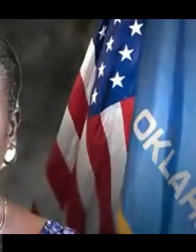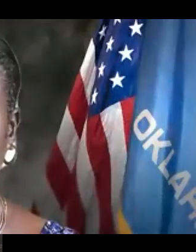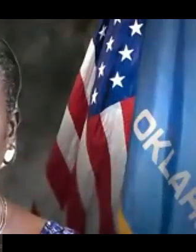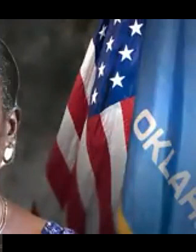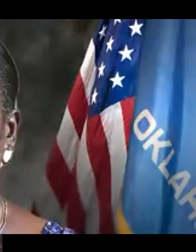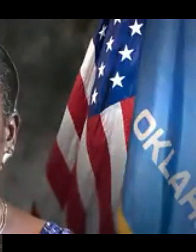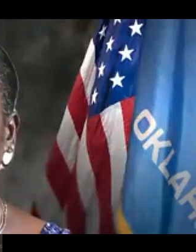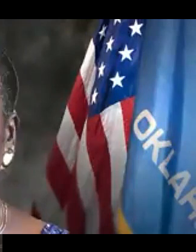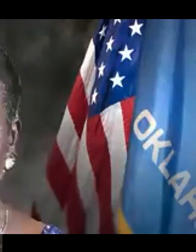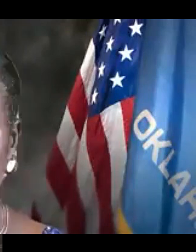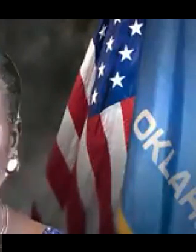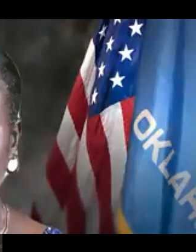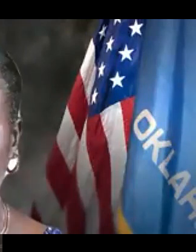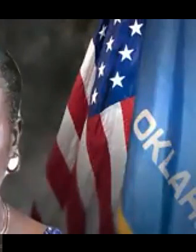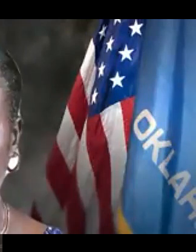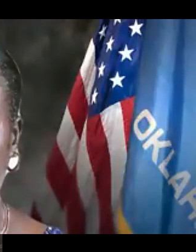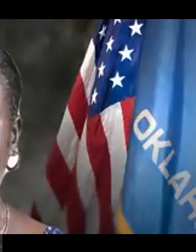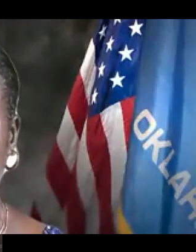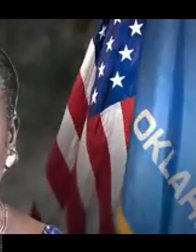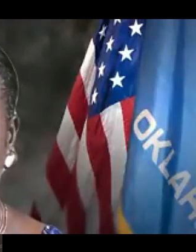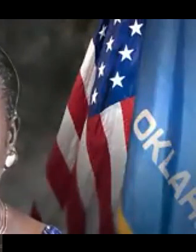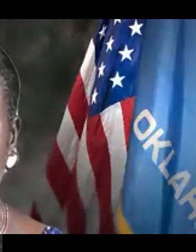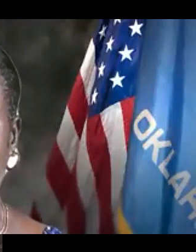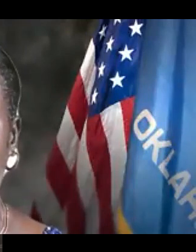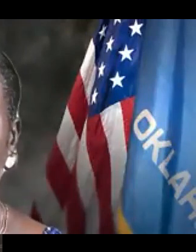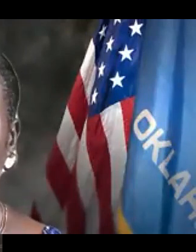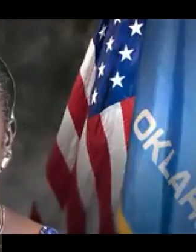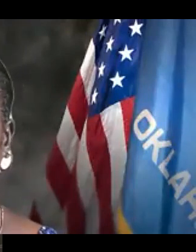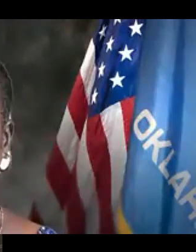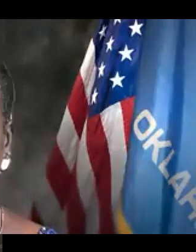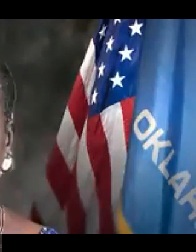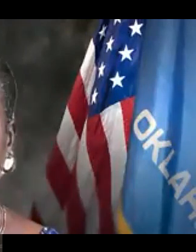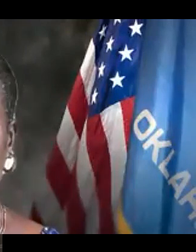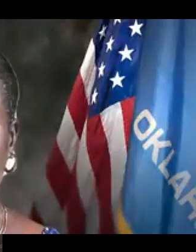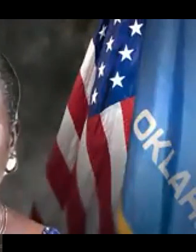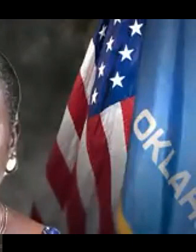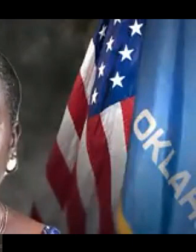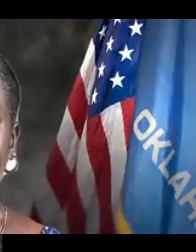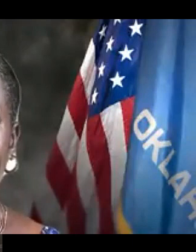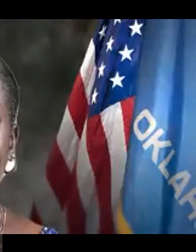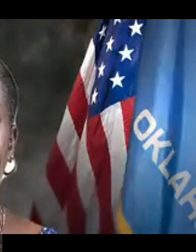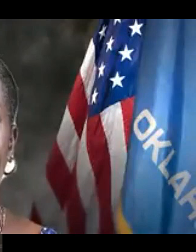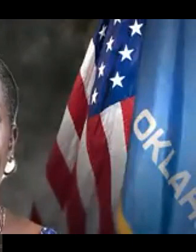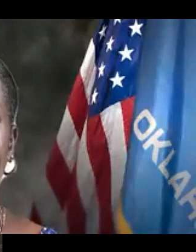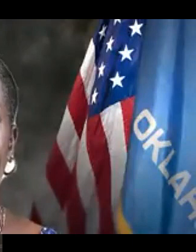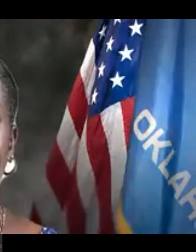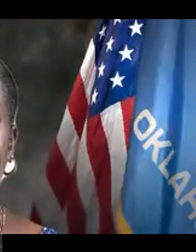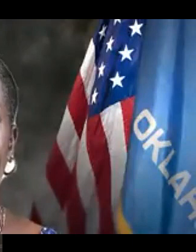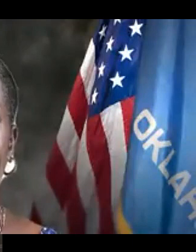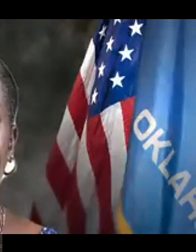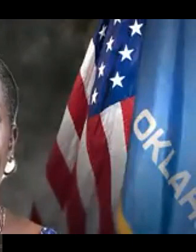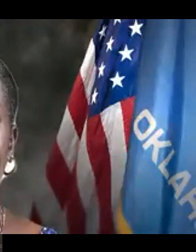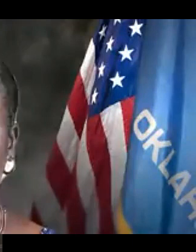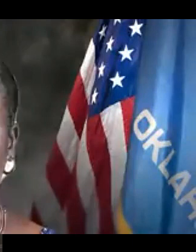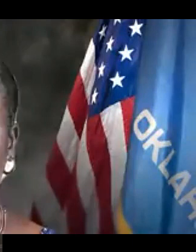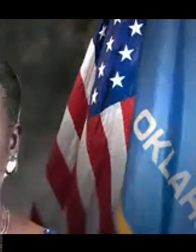technically these iPads are in the homes of children and families, and they can connect to grant staff only, not an external provider.